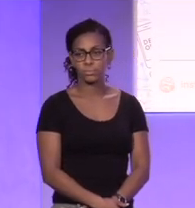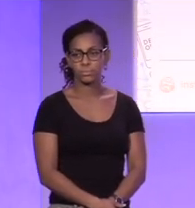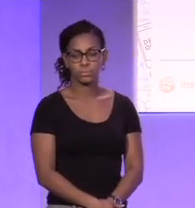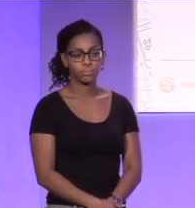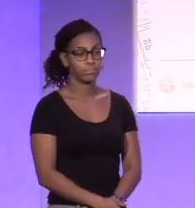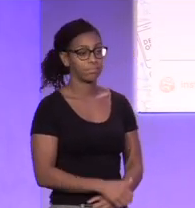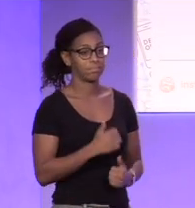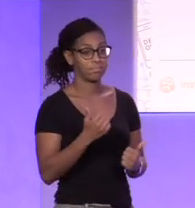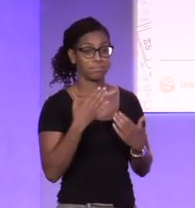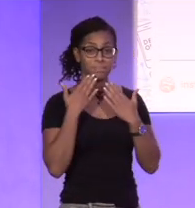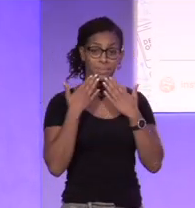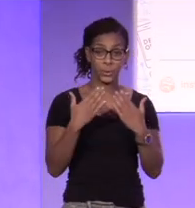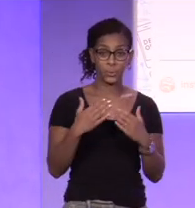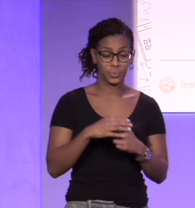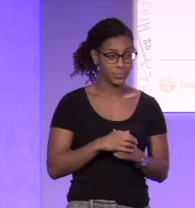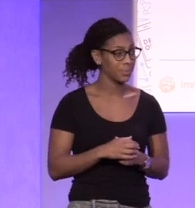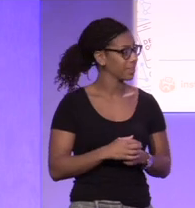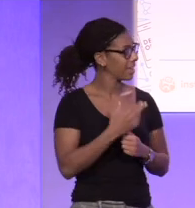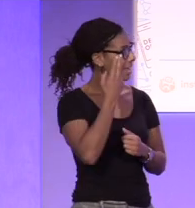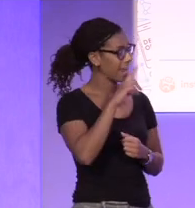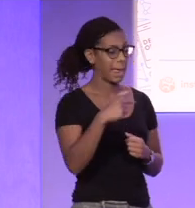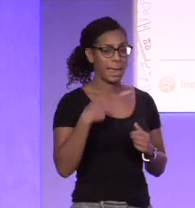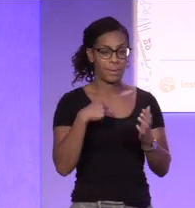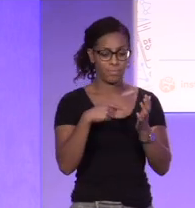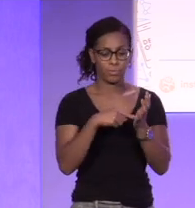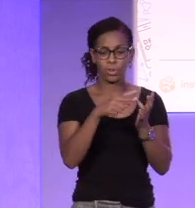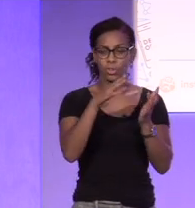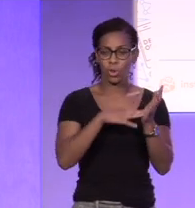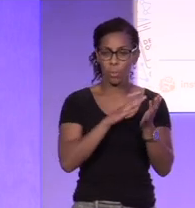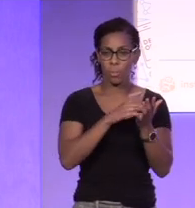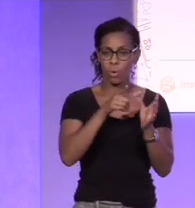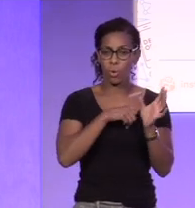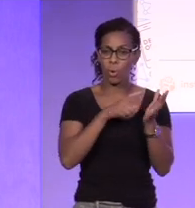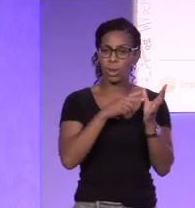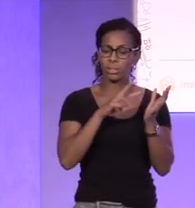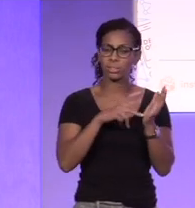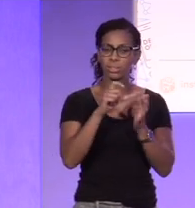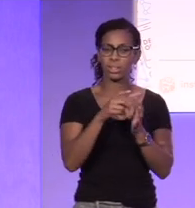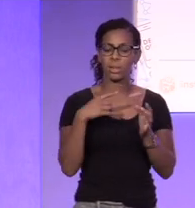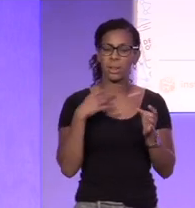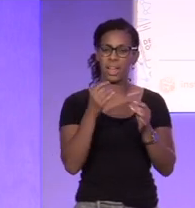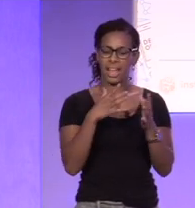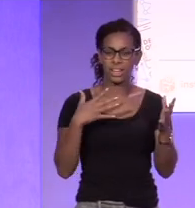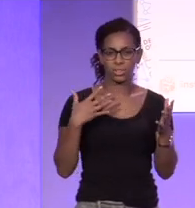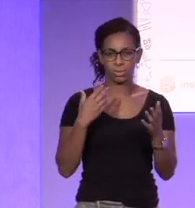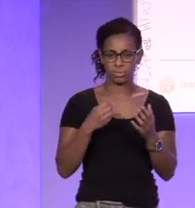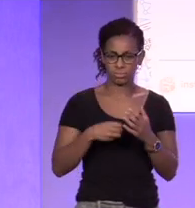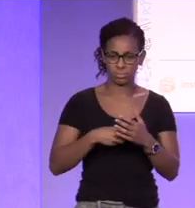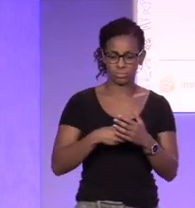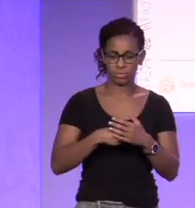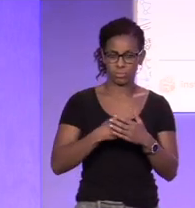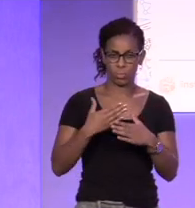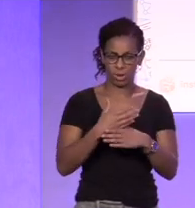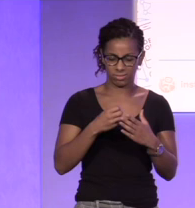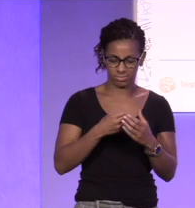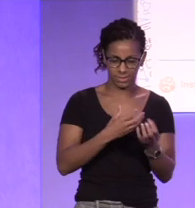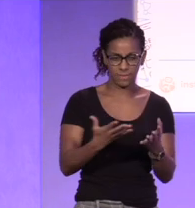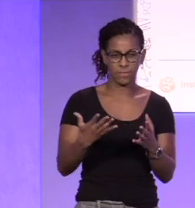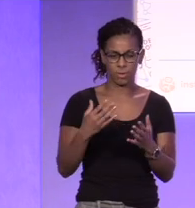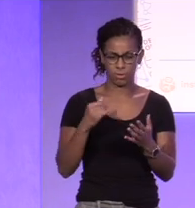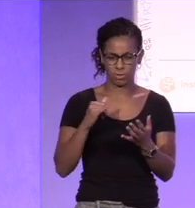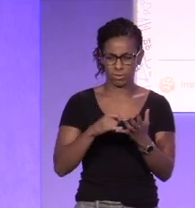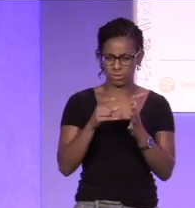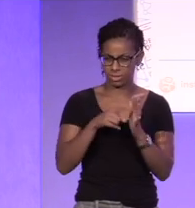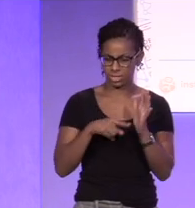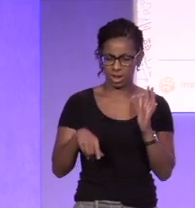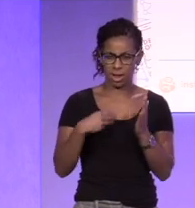Thank you very much. My name is Tom Hoyland. I'm an Agile delivery lead at Sky Betting and Gaming, and today I'm going to be presenting you with a case study.